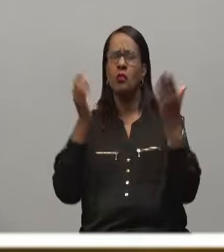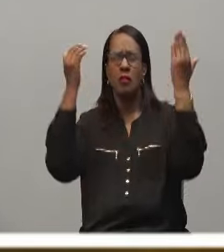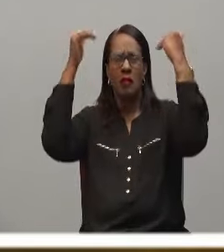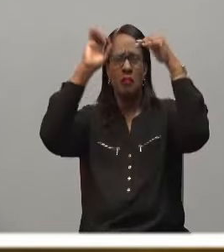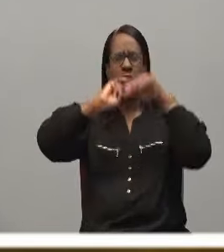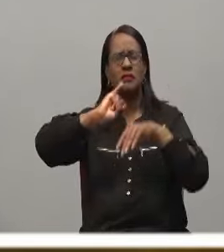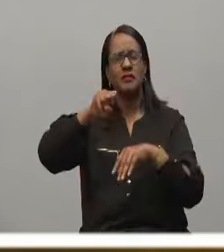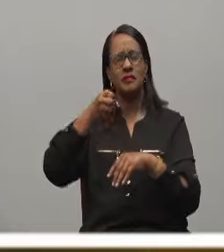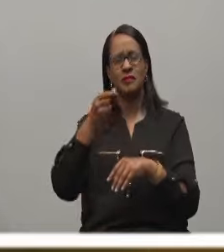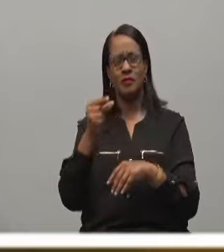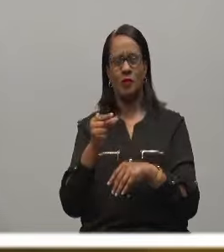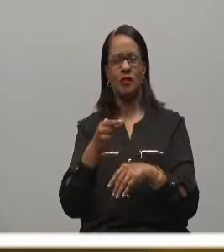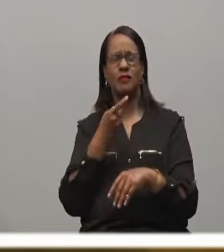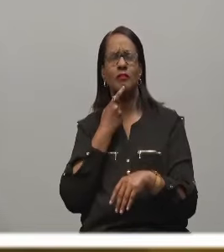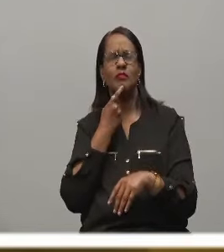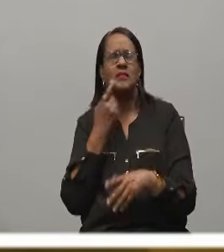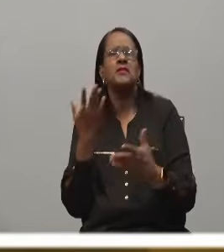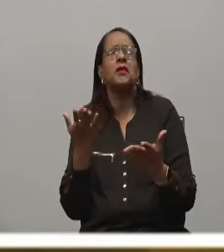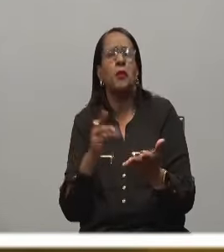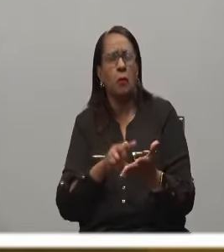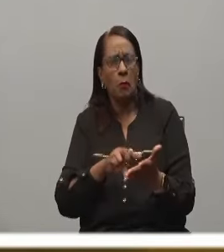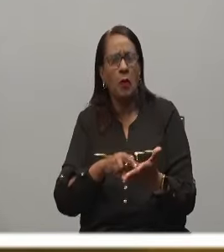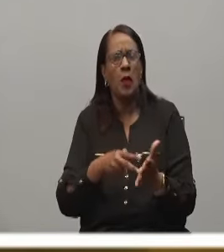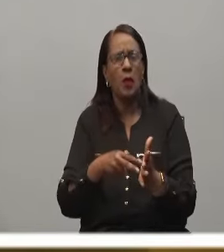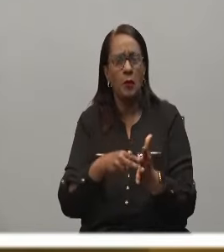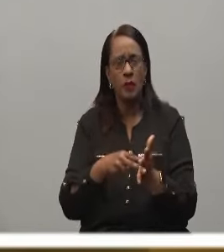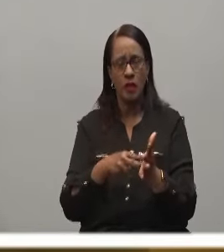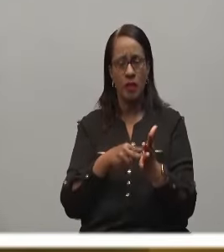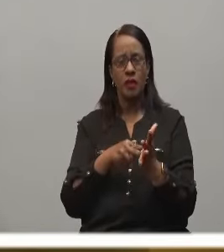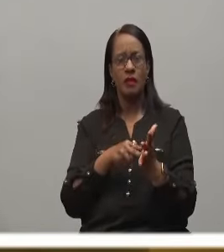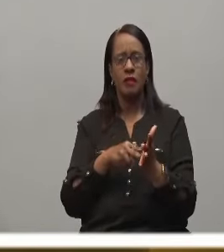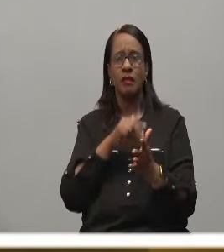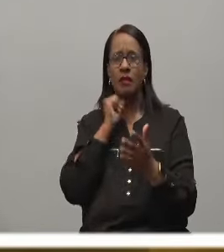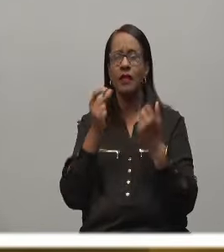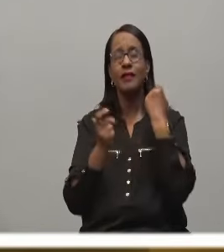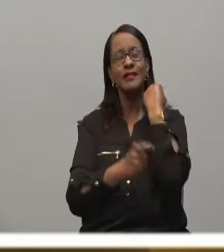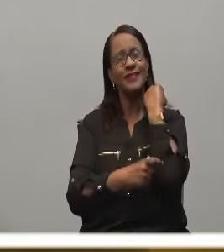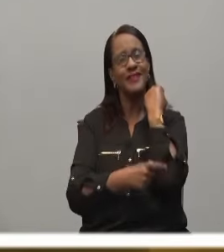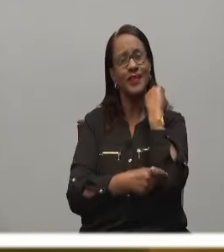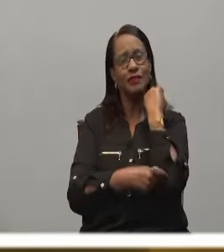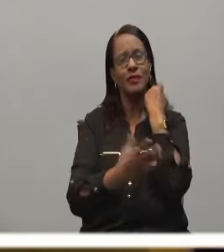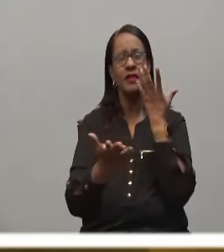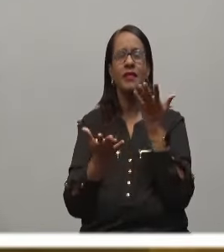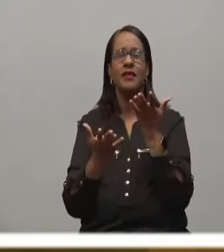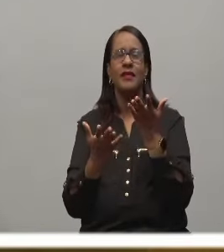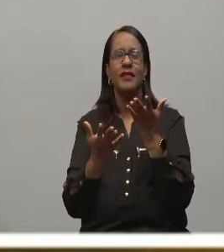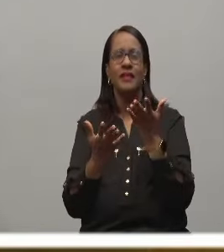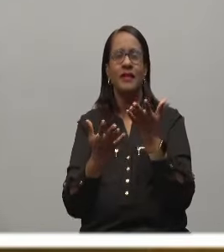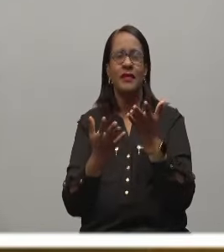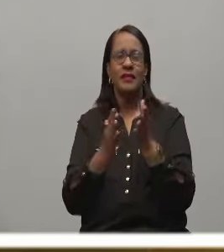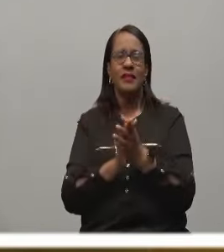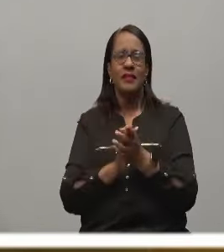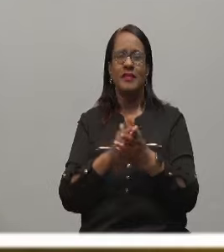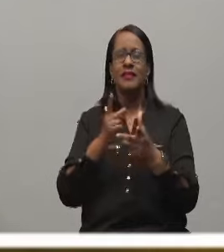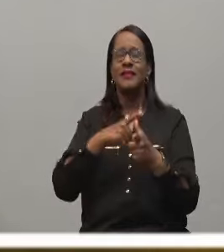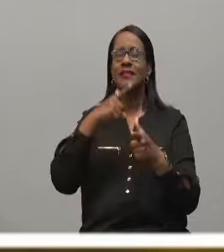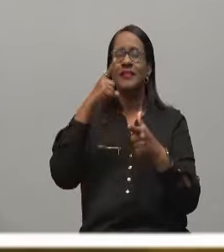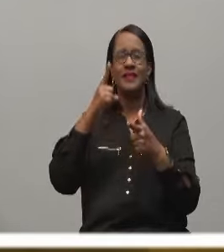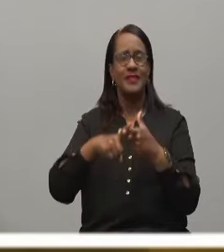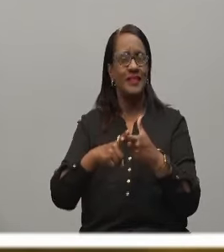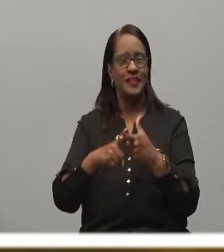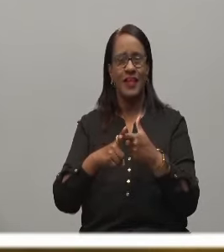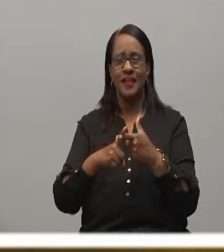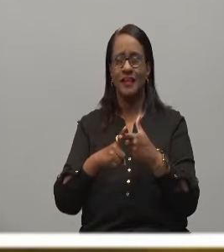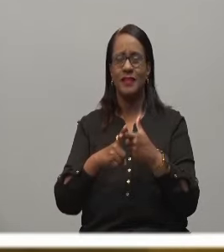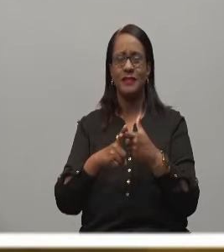to do spiritual practice. And if you haven't found that temptation, it hasn't been terrible, it hasn't knocked you down, it hasn't given you